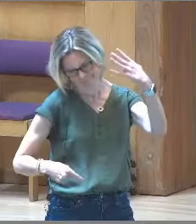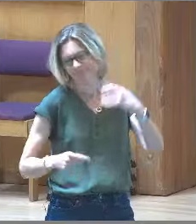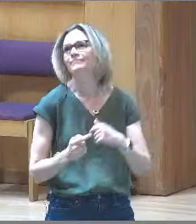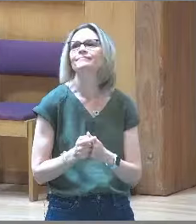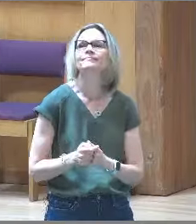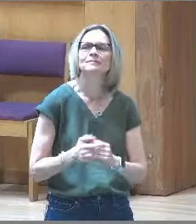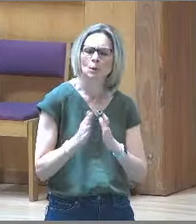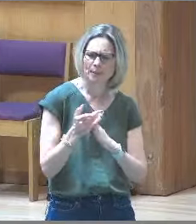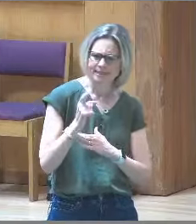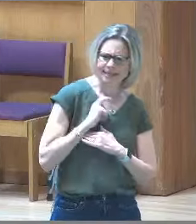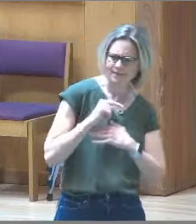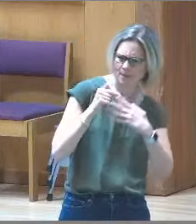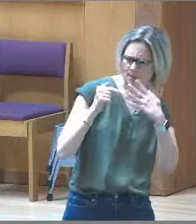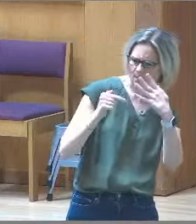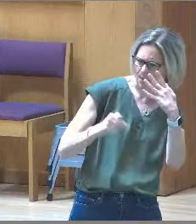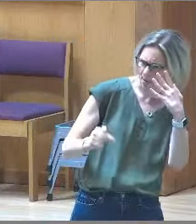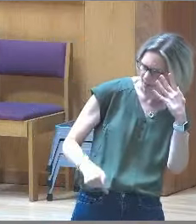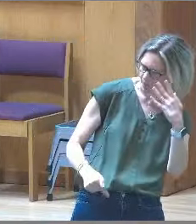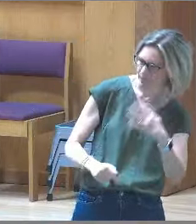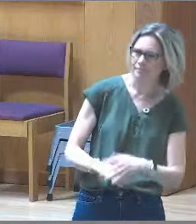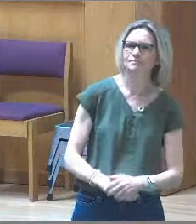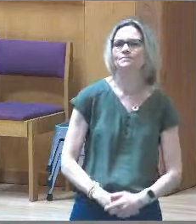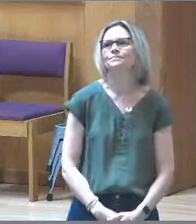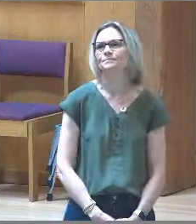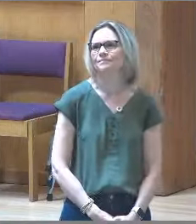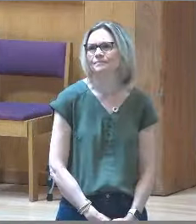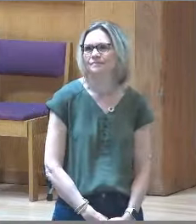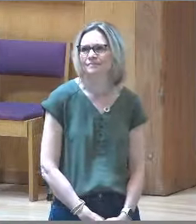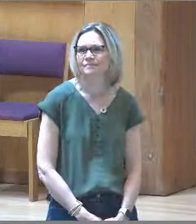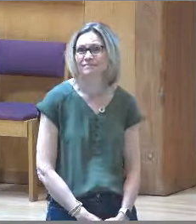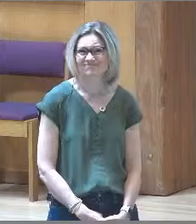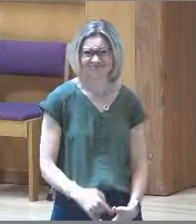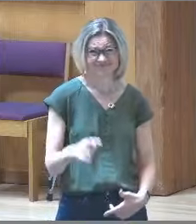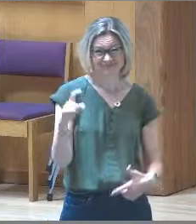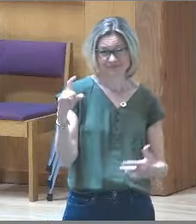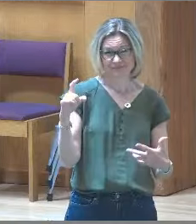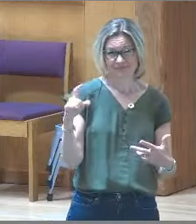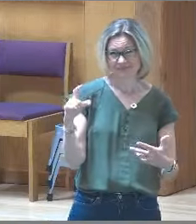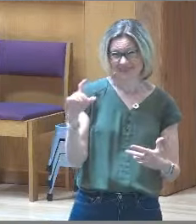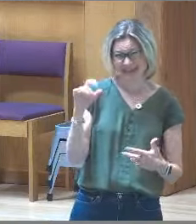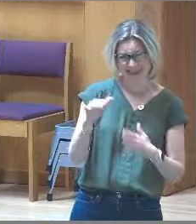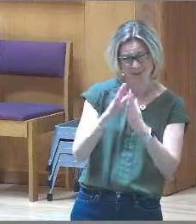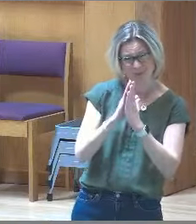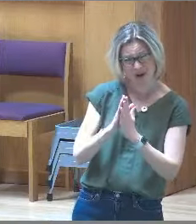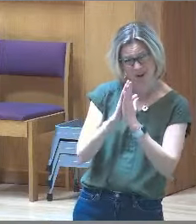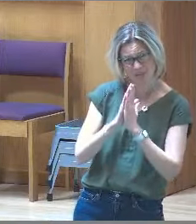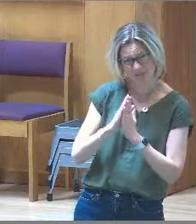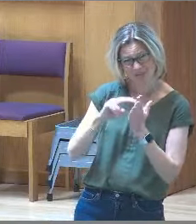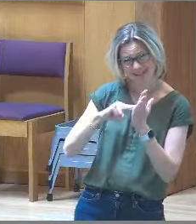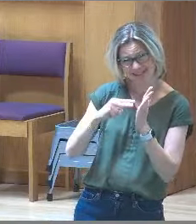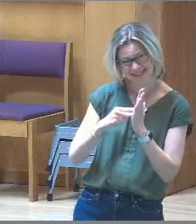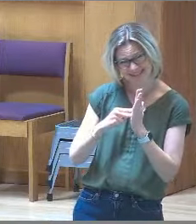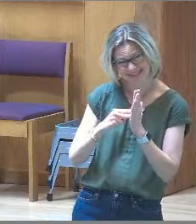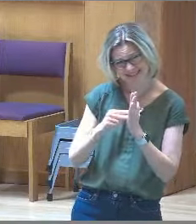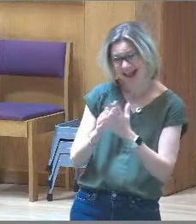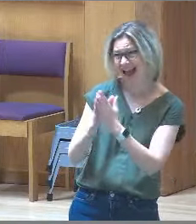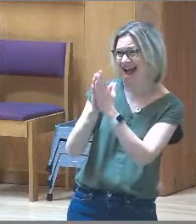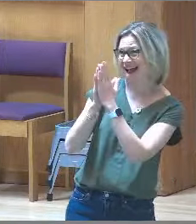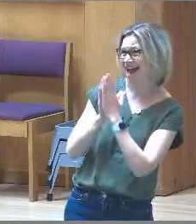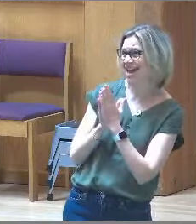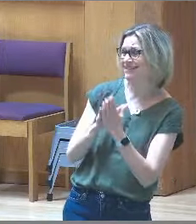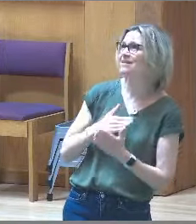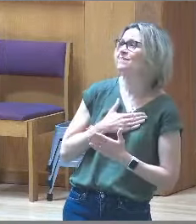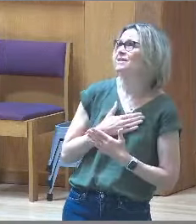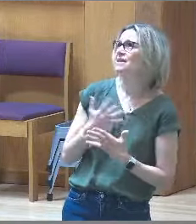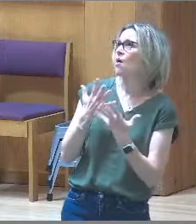ask you for this, for this, for that, for that, for that, for this, for this, for that. Do you think what prayer is about? Asking God to do things for